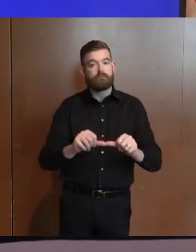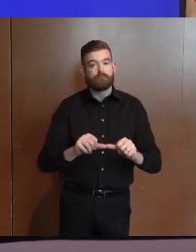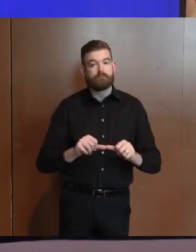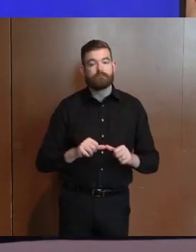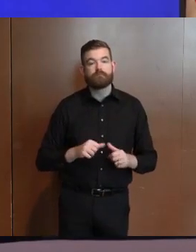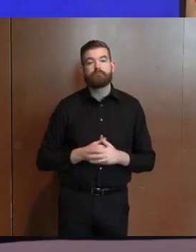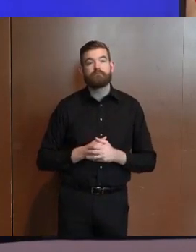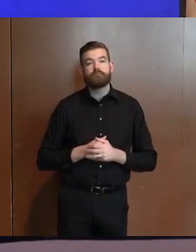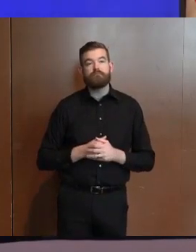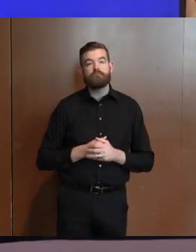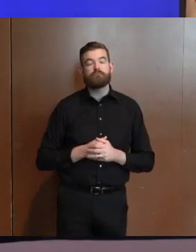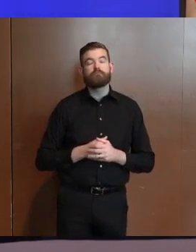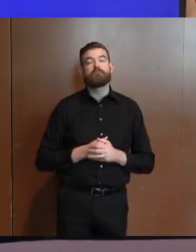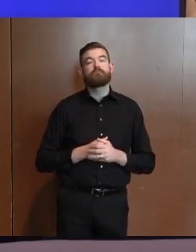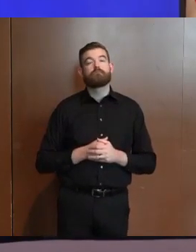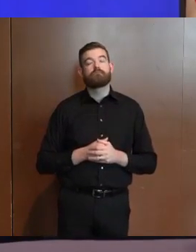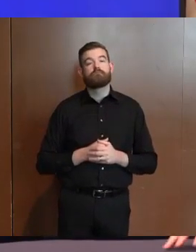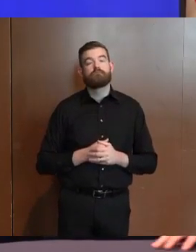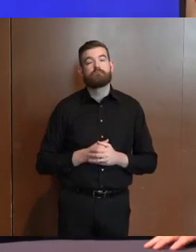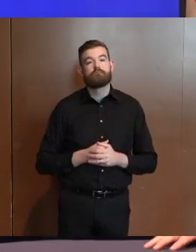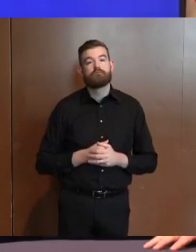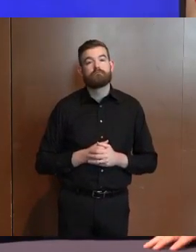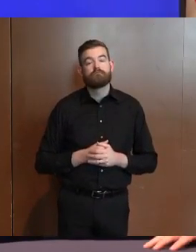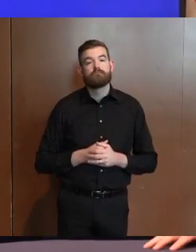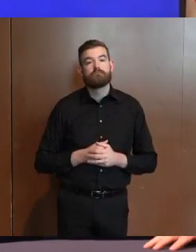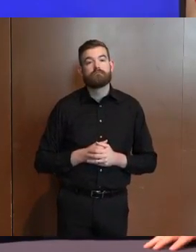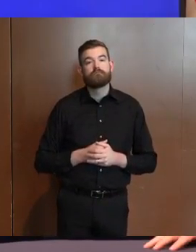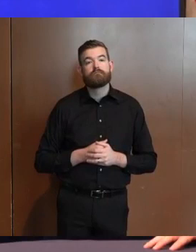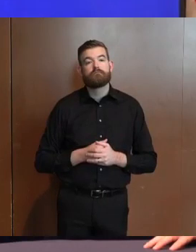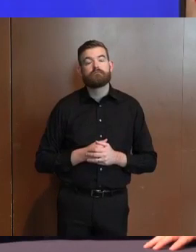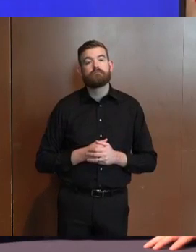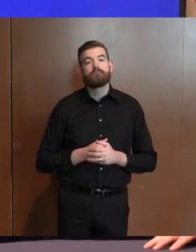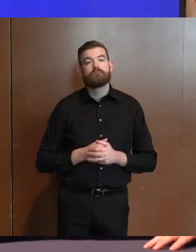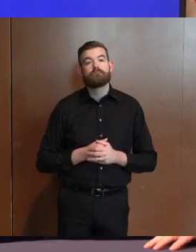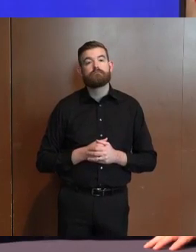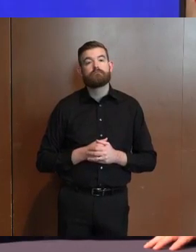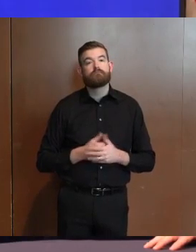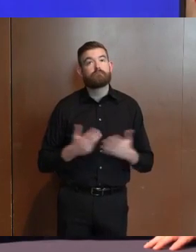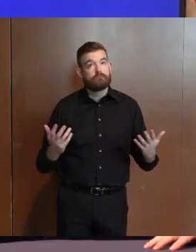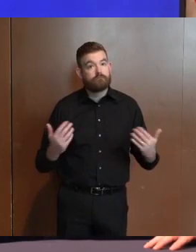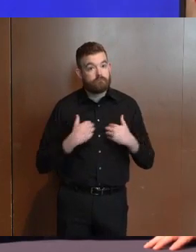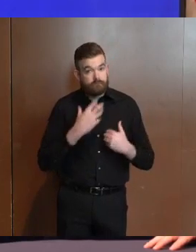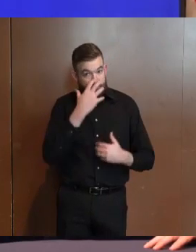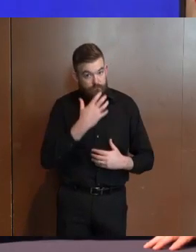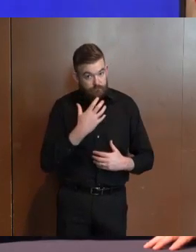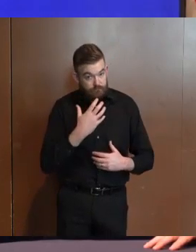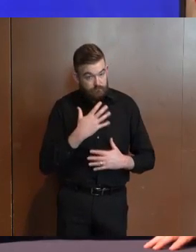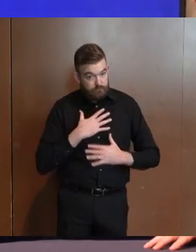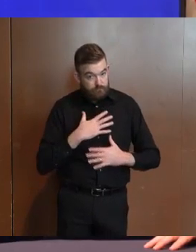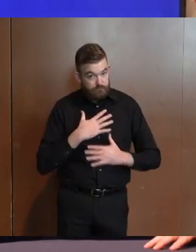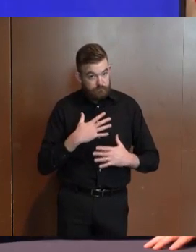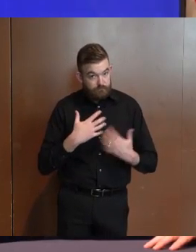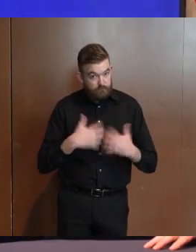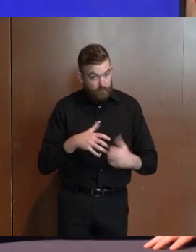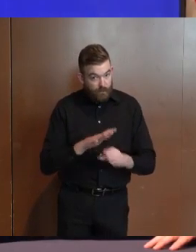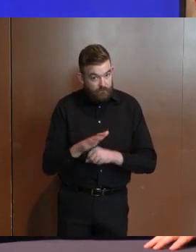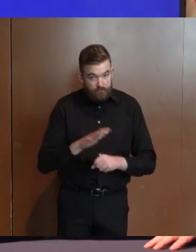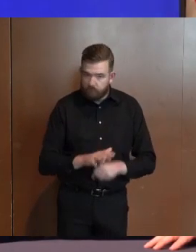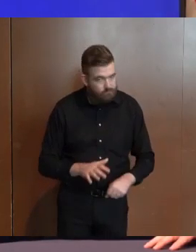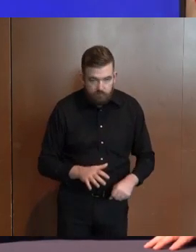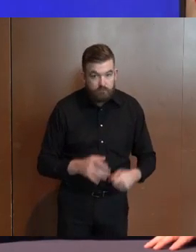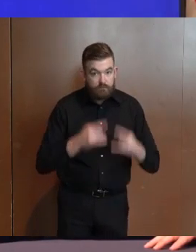Right now, as we look out over the next, do we have enough ventilators? No. Do we have enough PPE? No. Do we have enough beds? No. Do we have